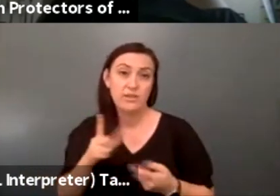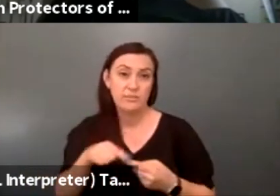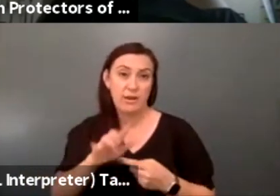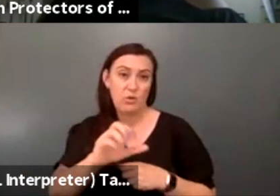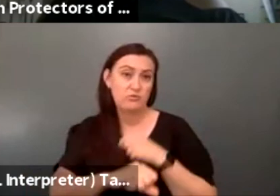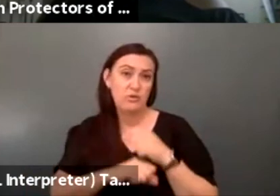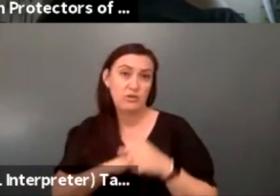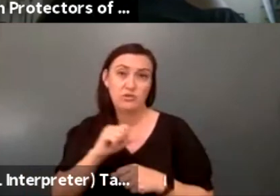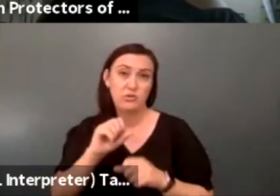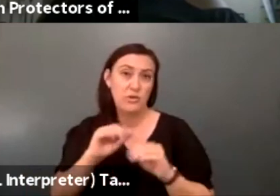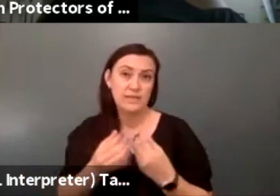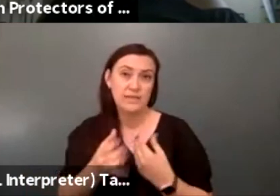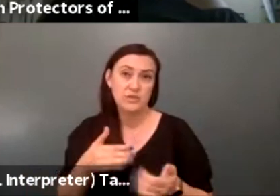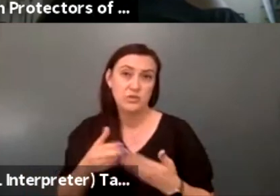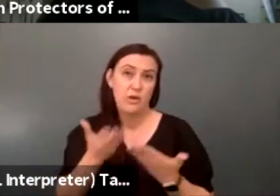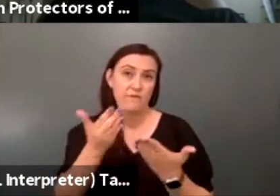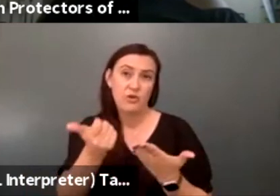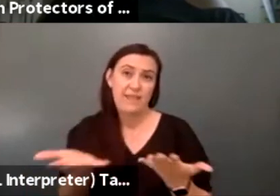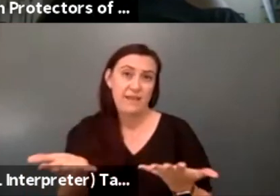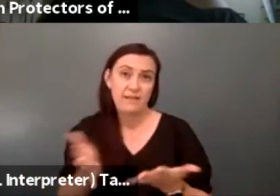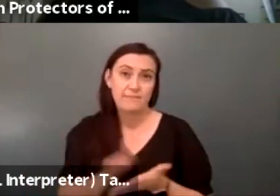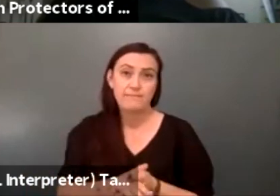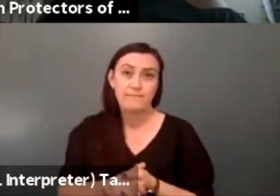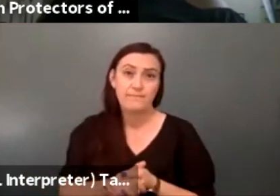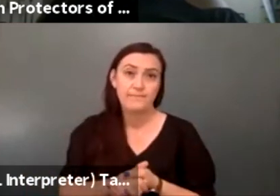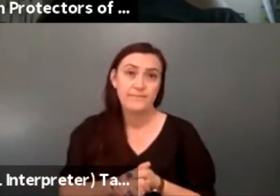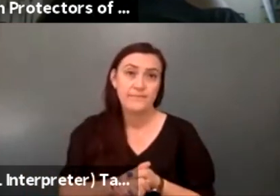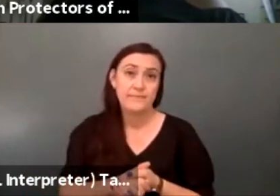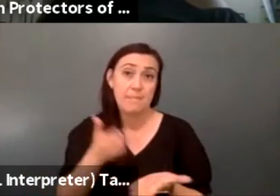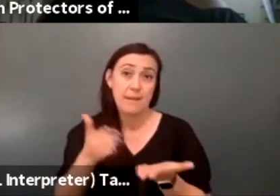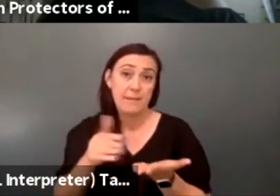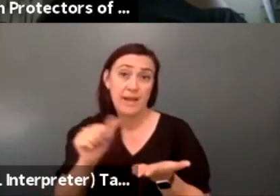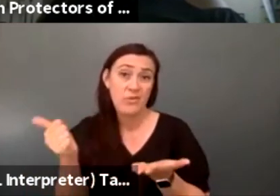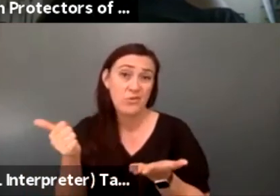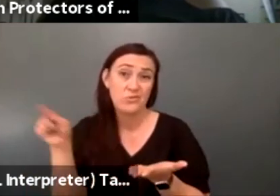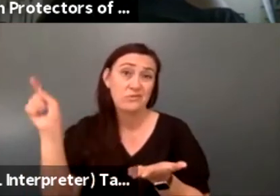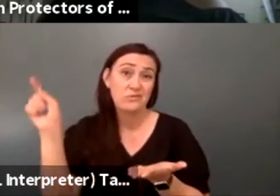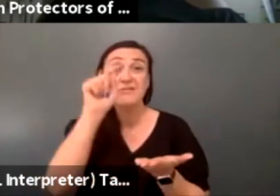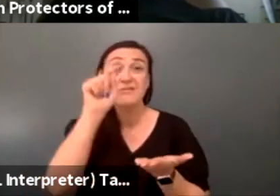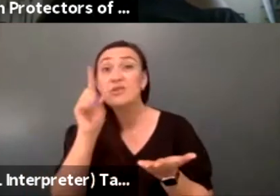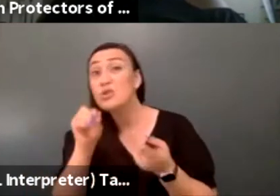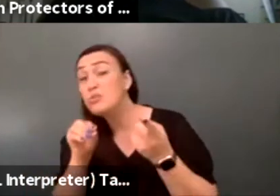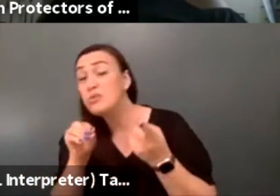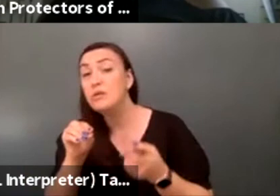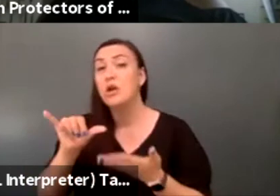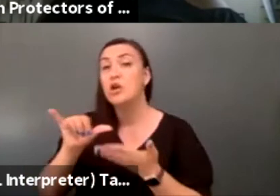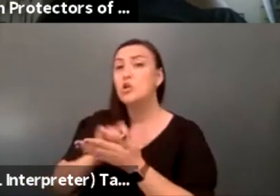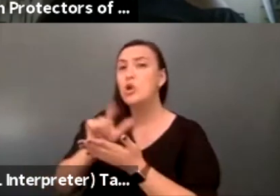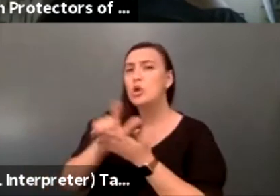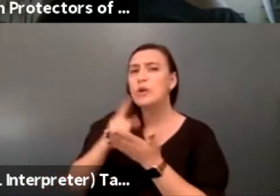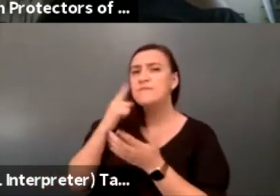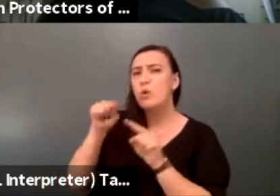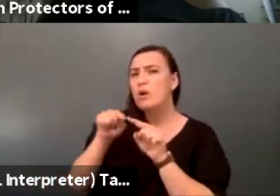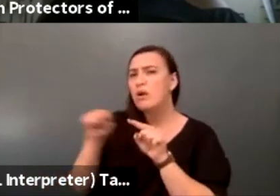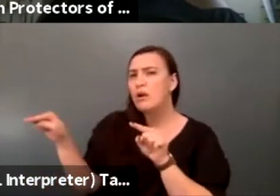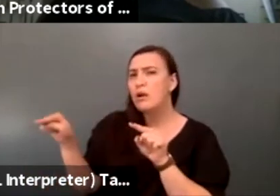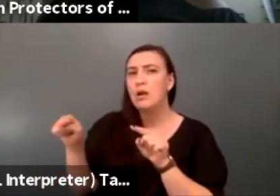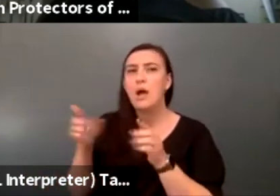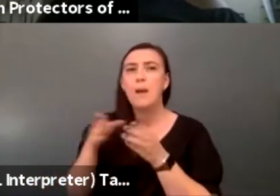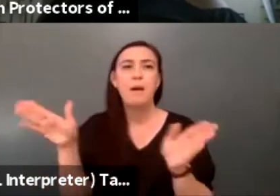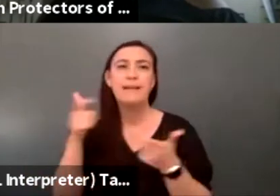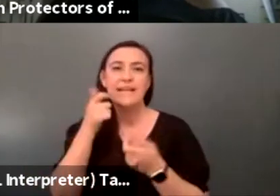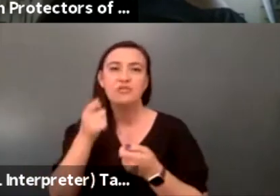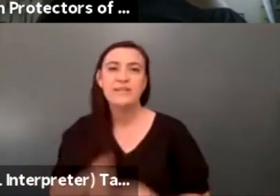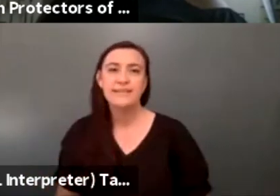to be able to offer an opinion. Okay. But maybe others do. New York Lawyers for Public Interest.